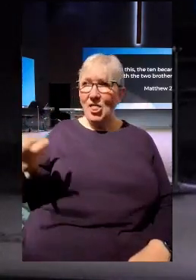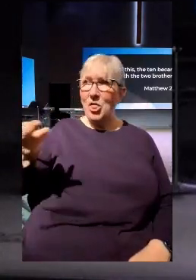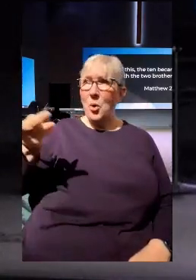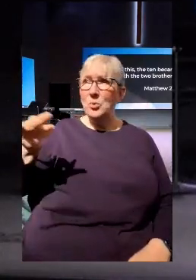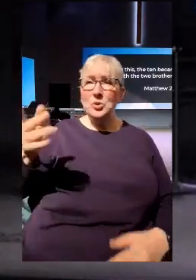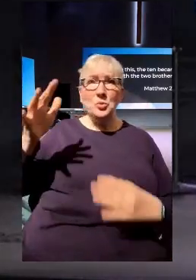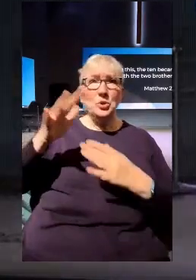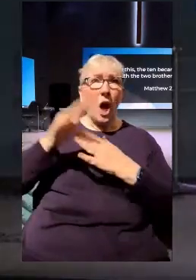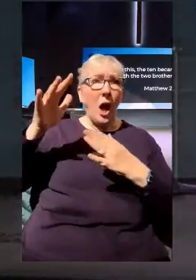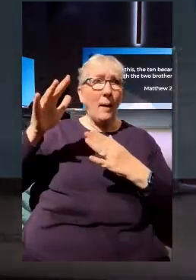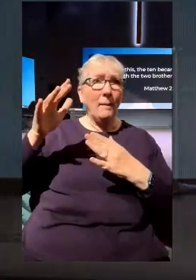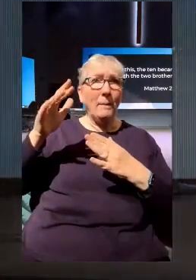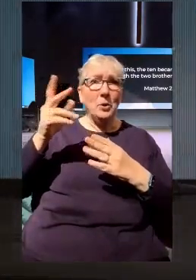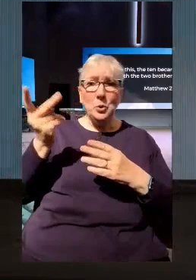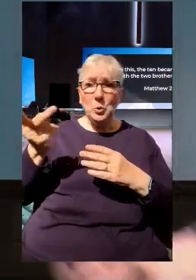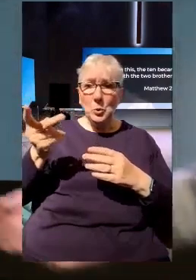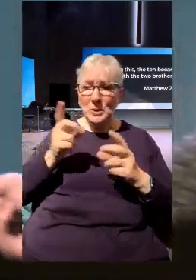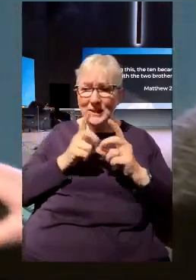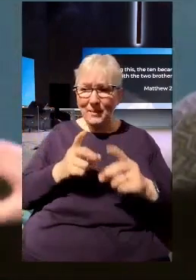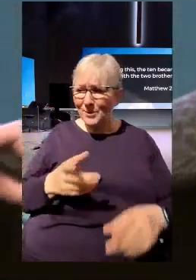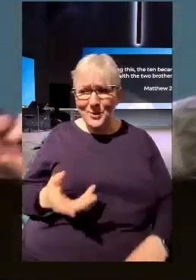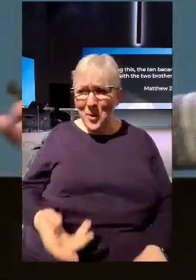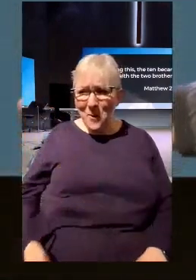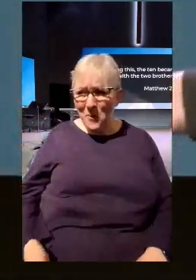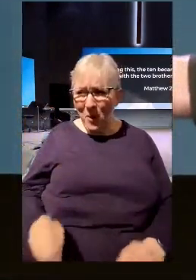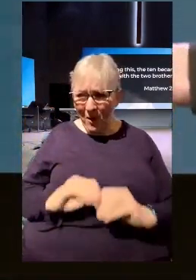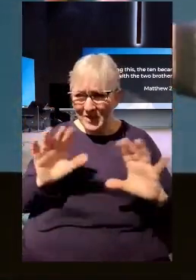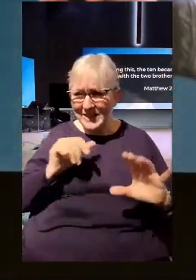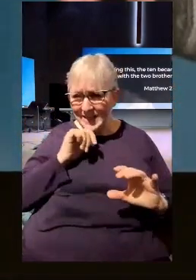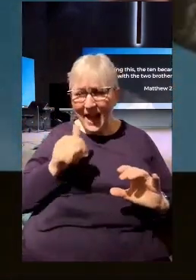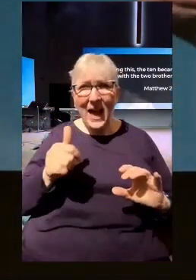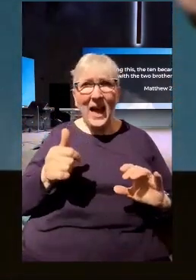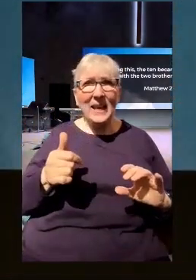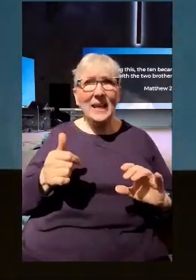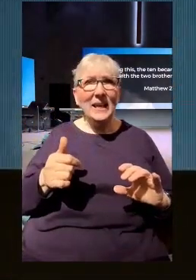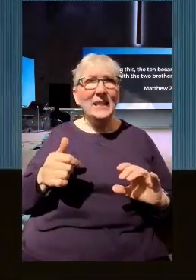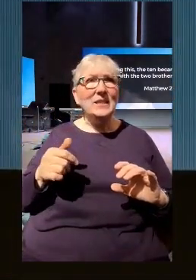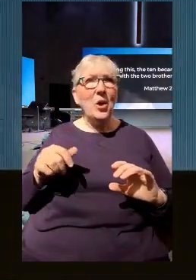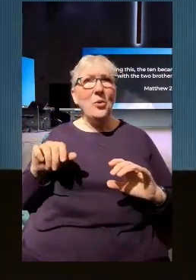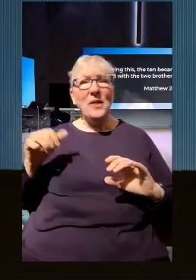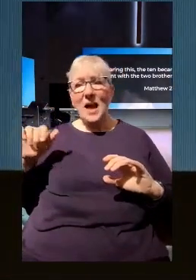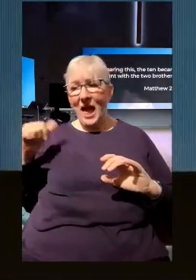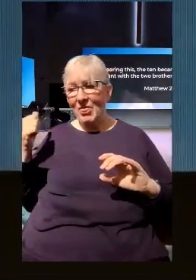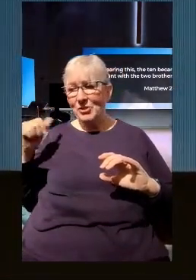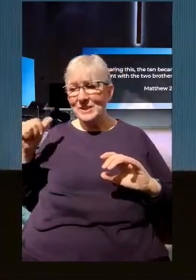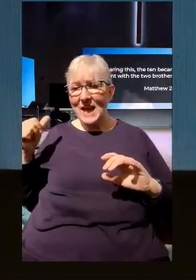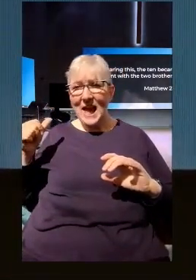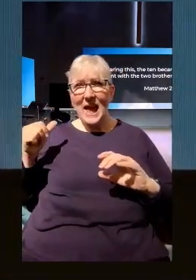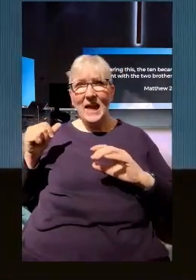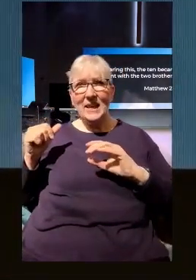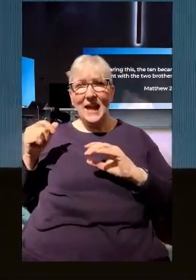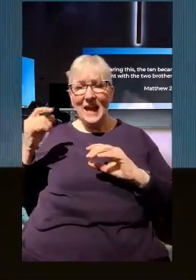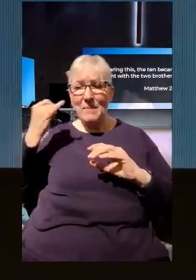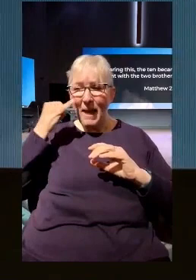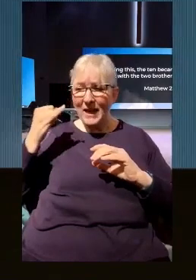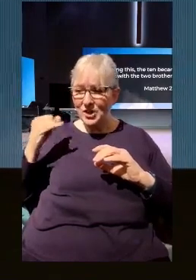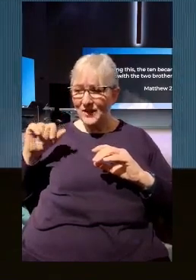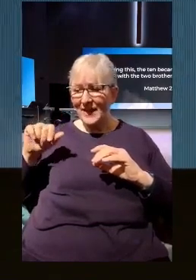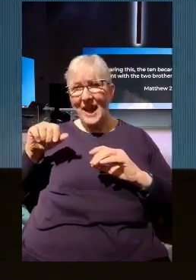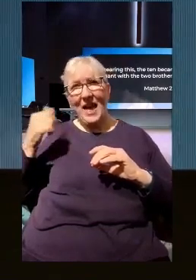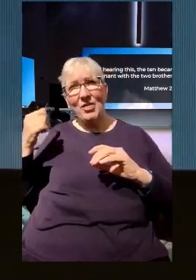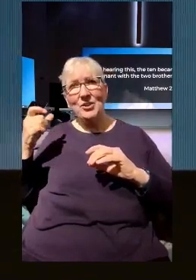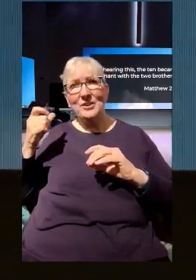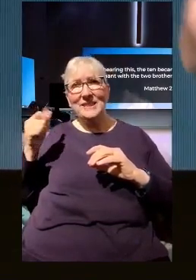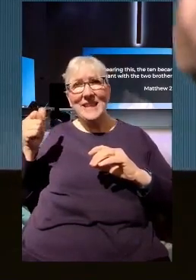us. I can imagine the 12 turned internally in a huddle, angrily working out